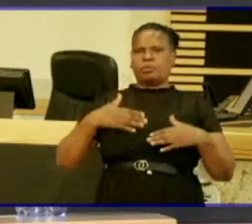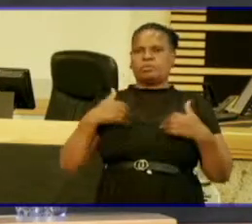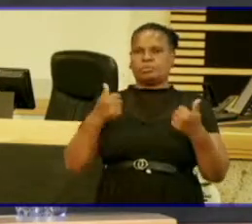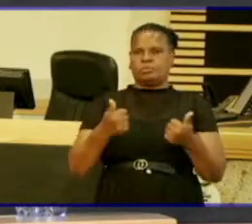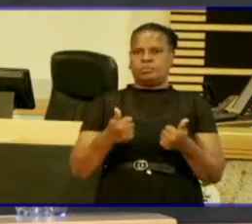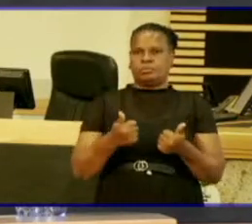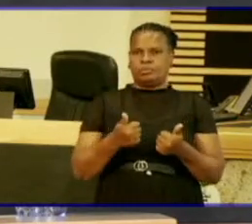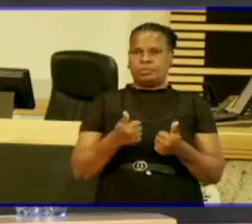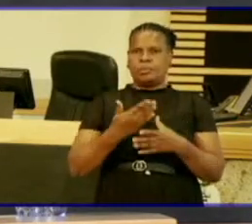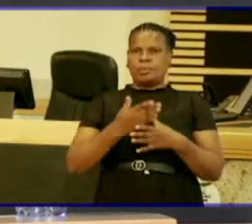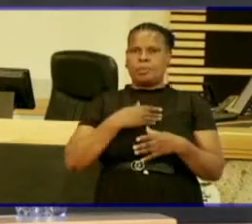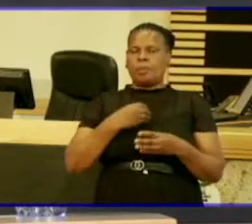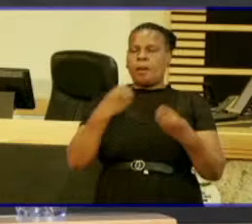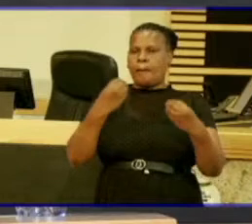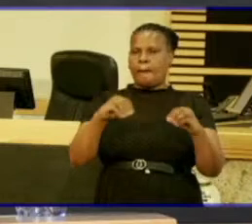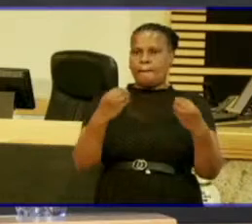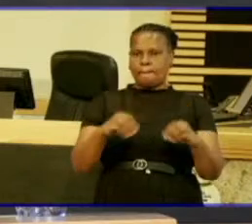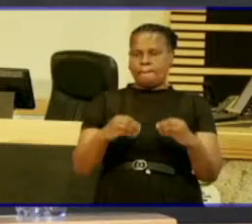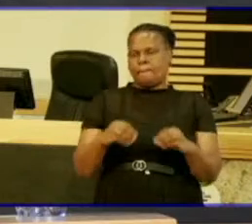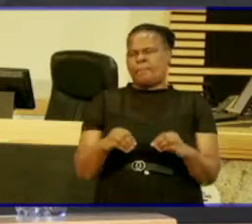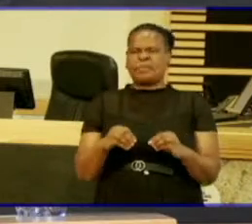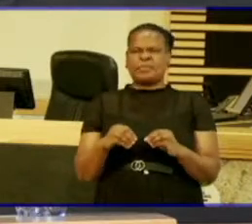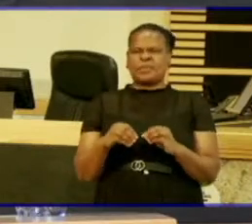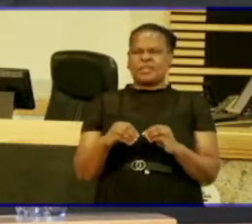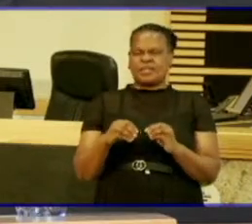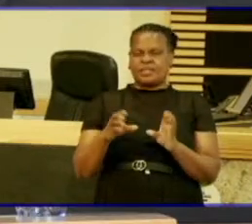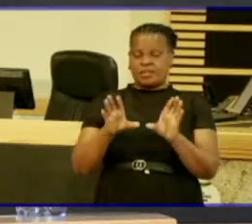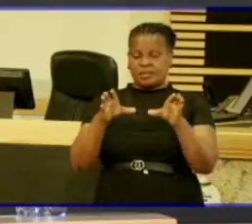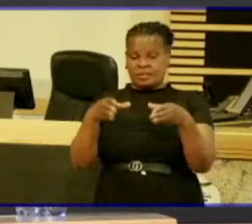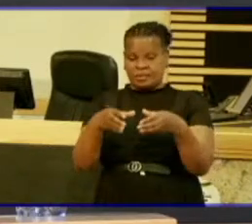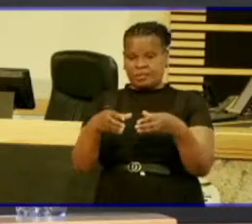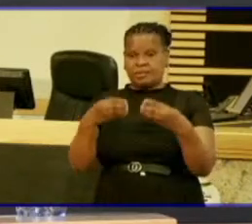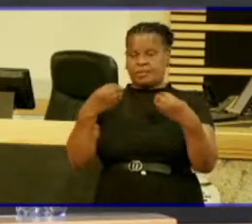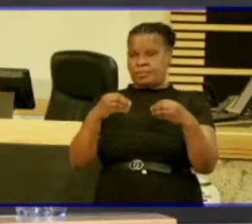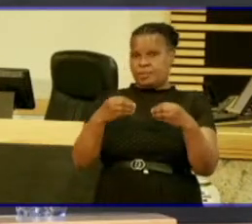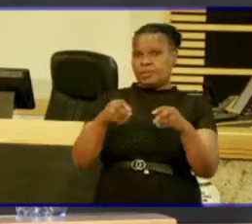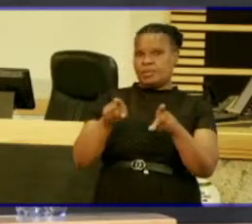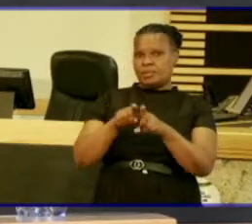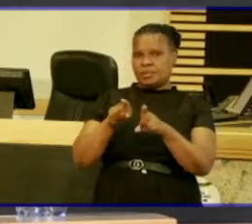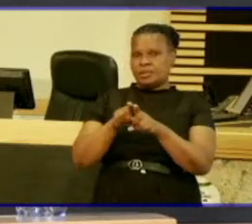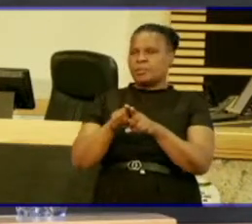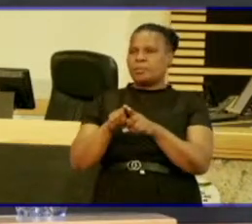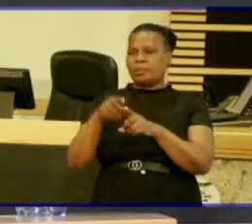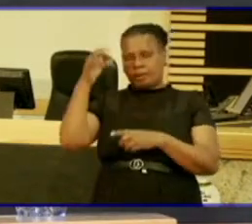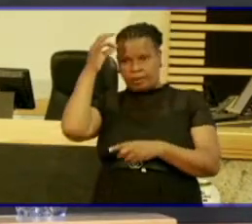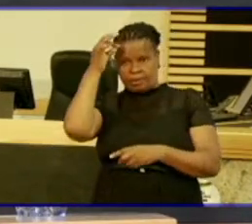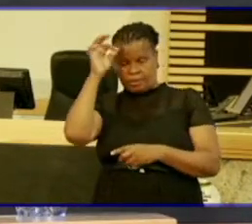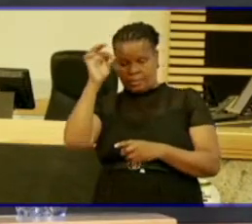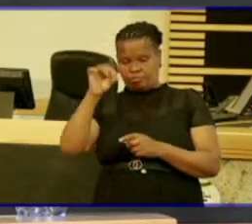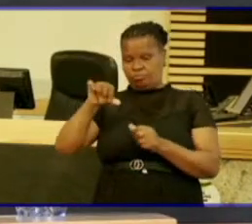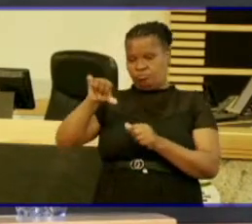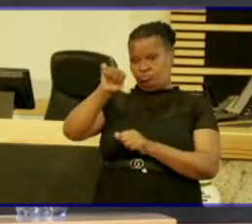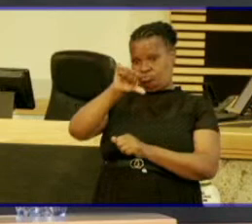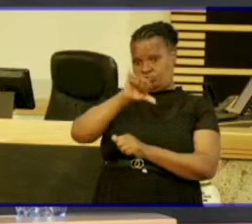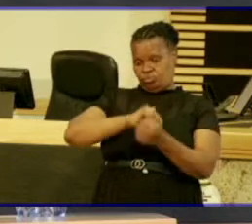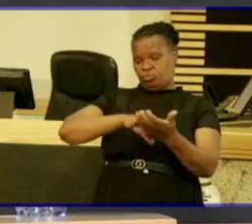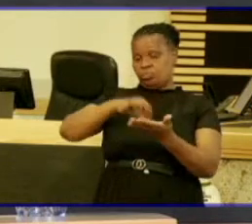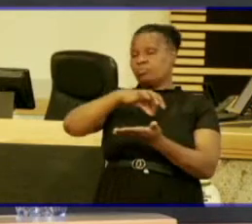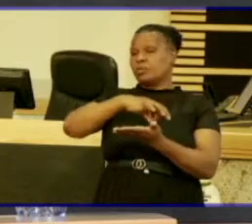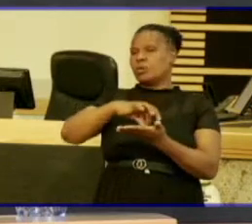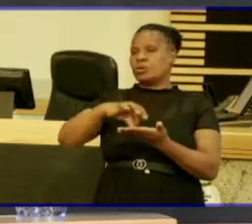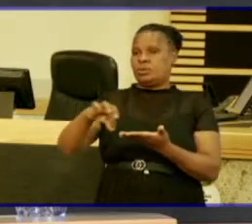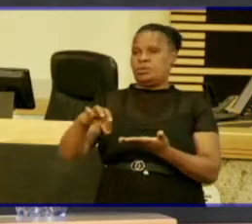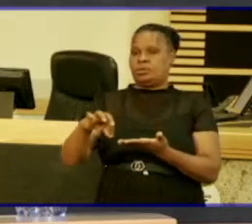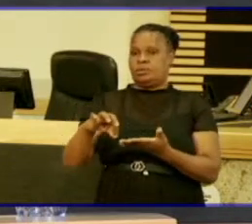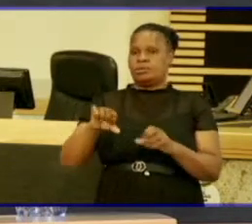call on the business sector, labor, civil society, and government to deepen our social contract and collaboration